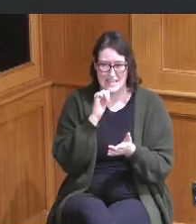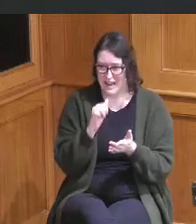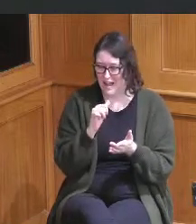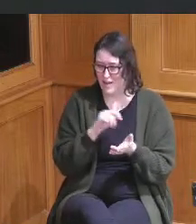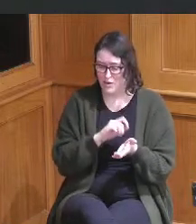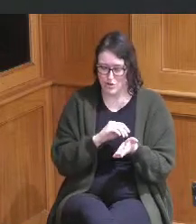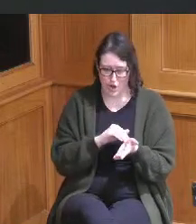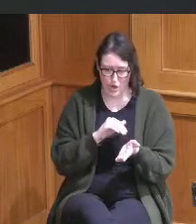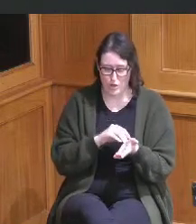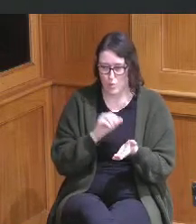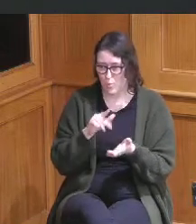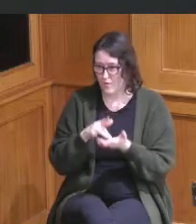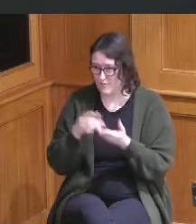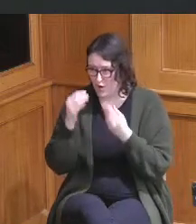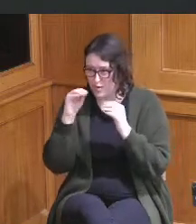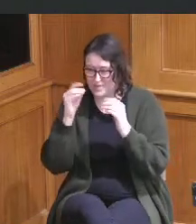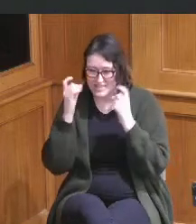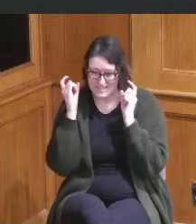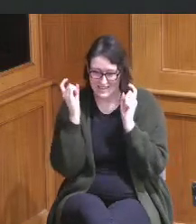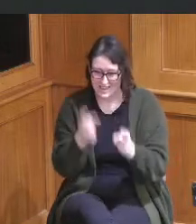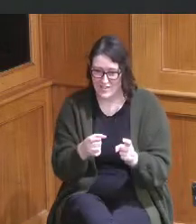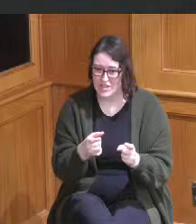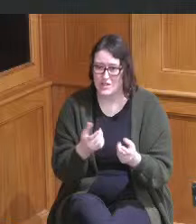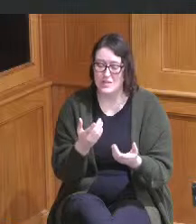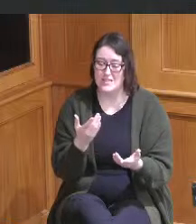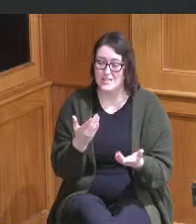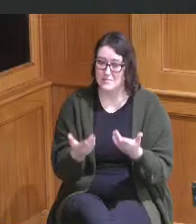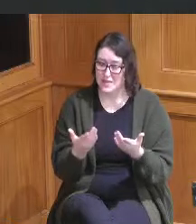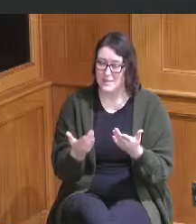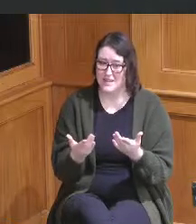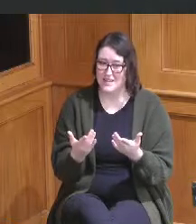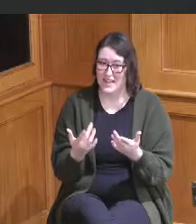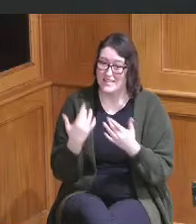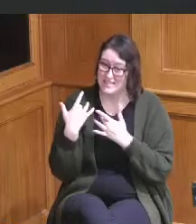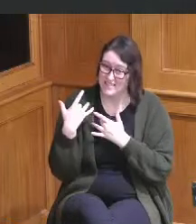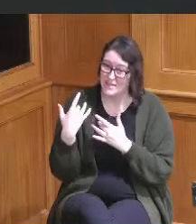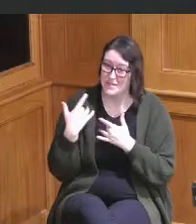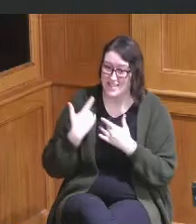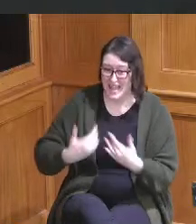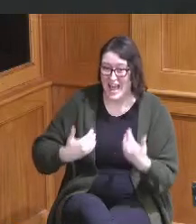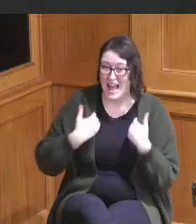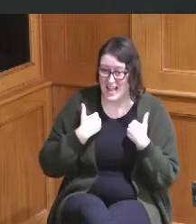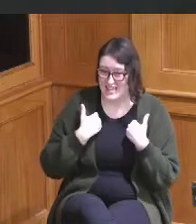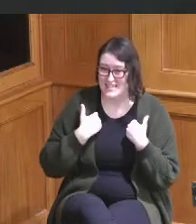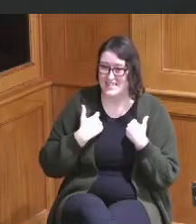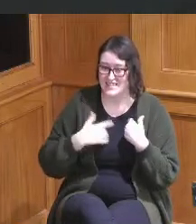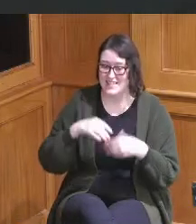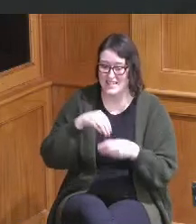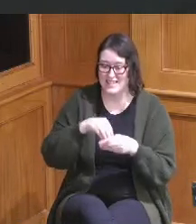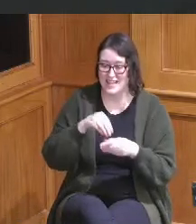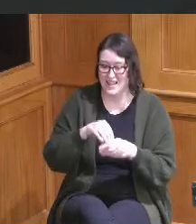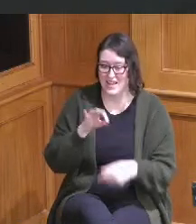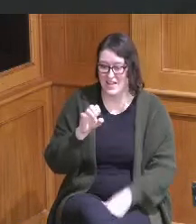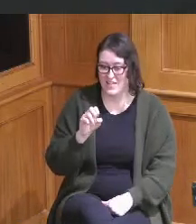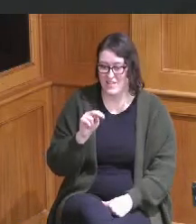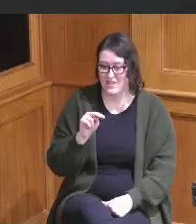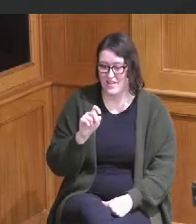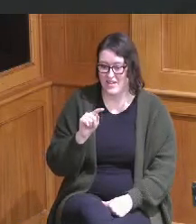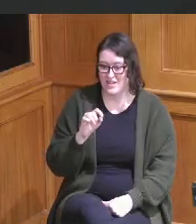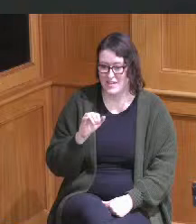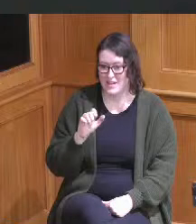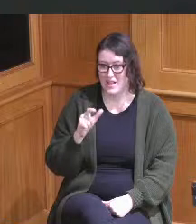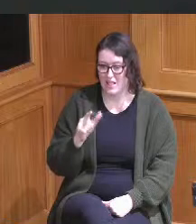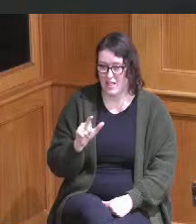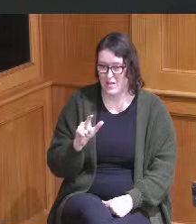doctor or a pharmacy could potentially and often likely will contain fentanyl, which is a deadly